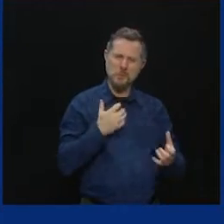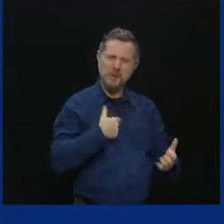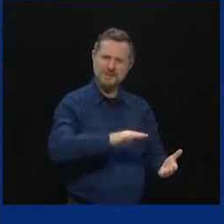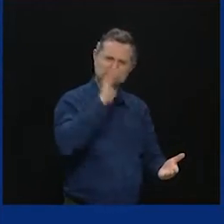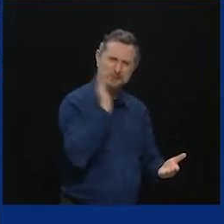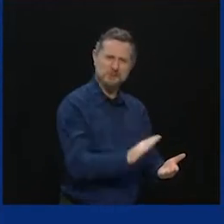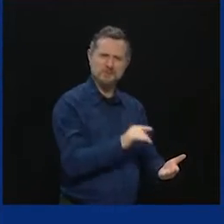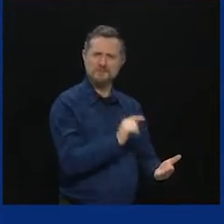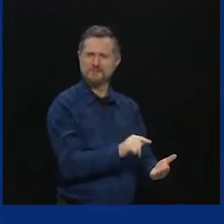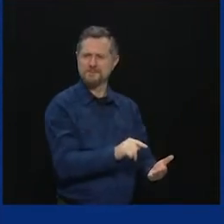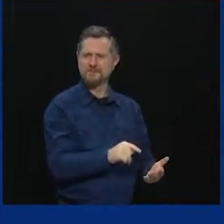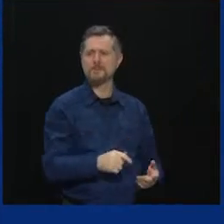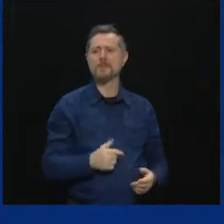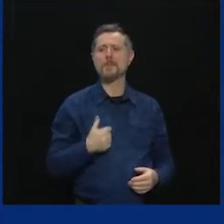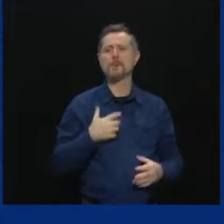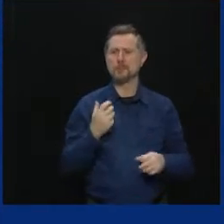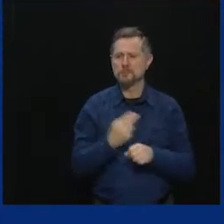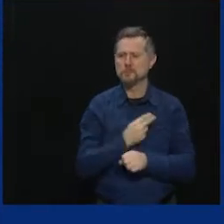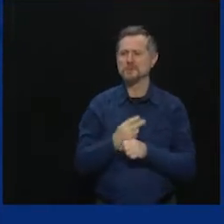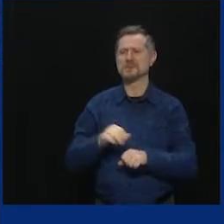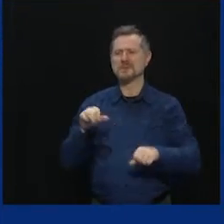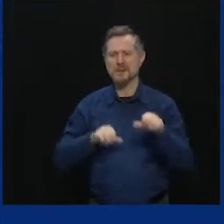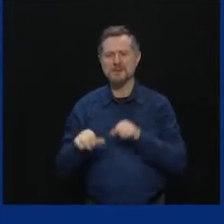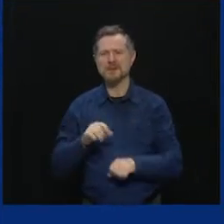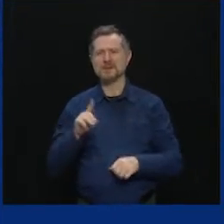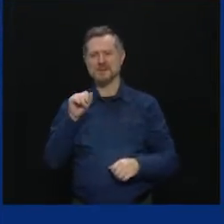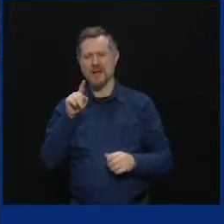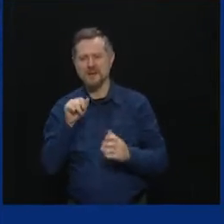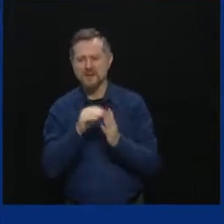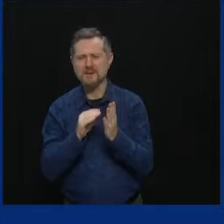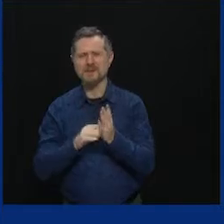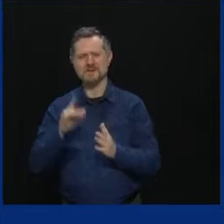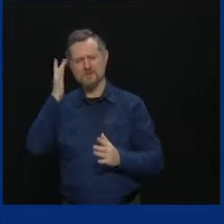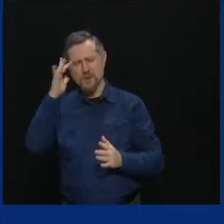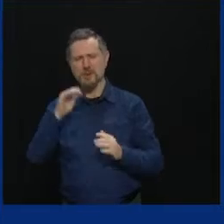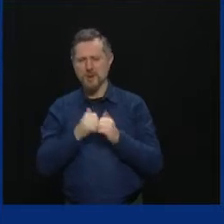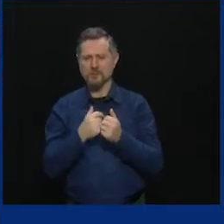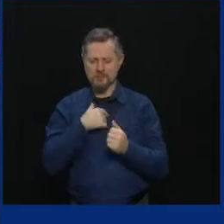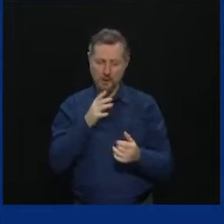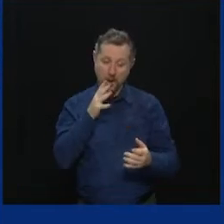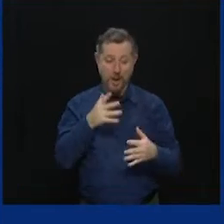with science and data and smartness. That's how we're going to tackle this.